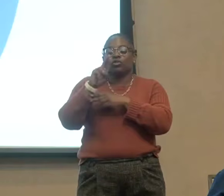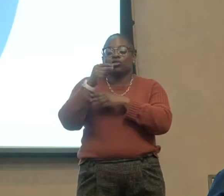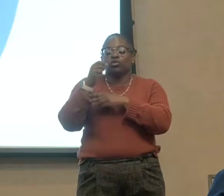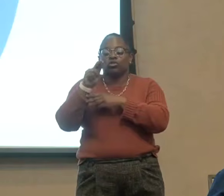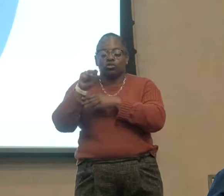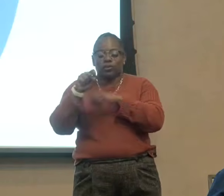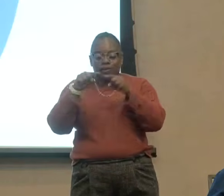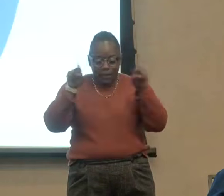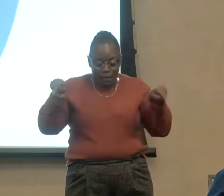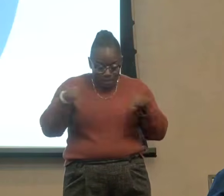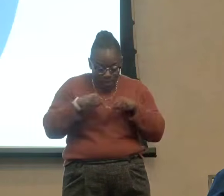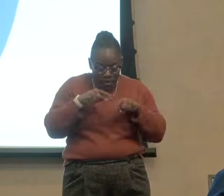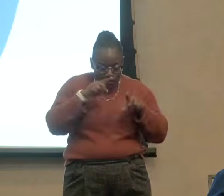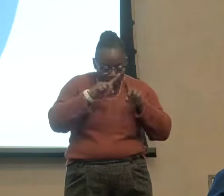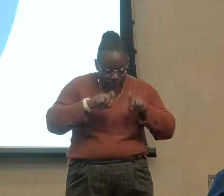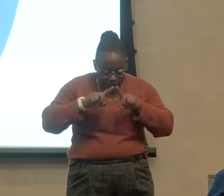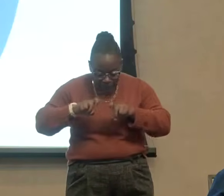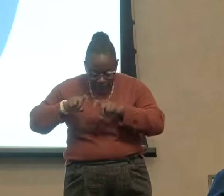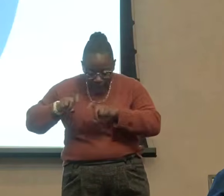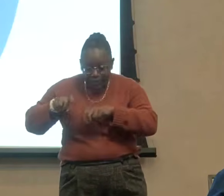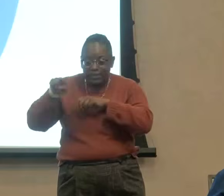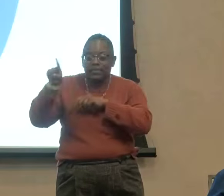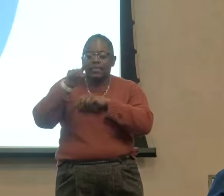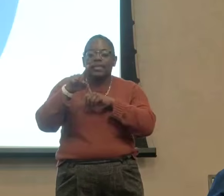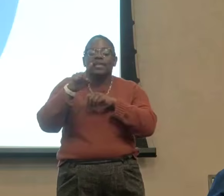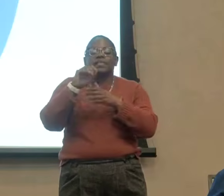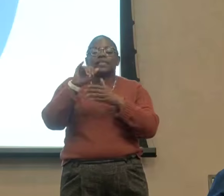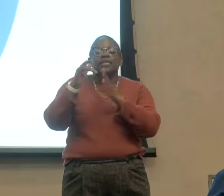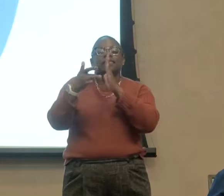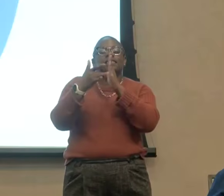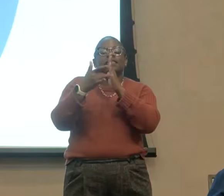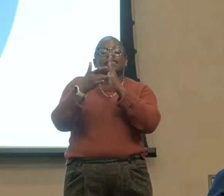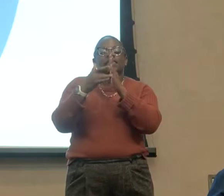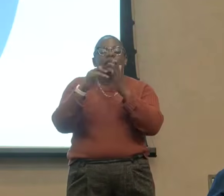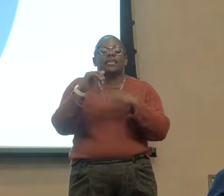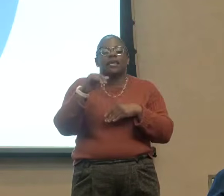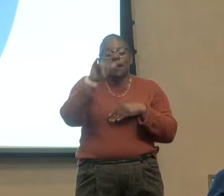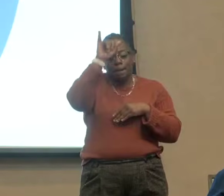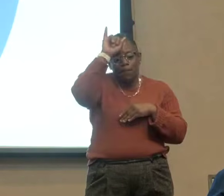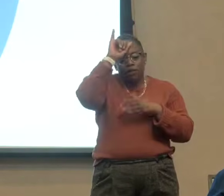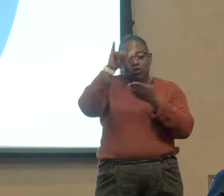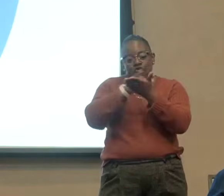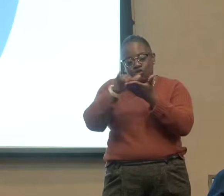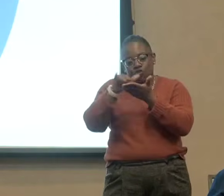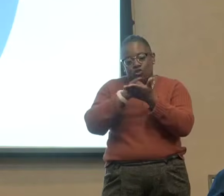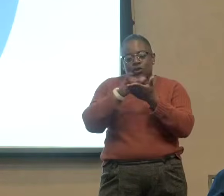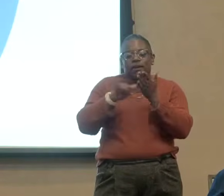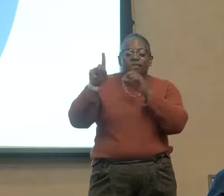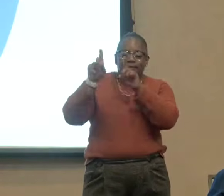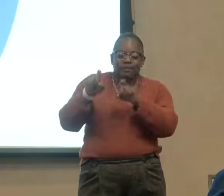LabCorp. It's a biotech company in Buffalo, New York called IMCO, which has licensed Quest